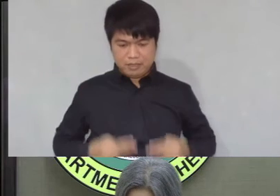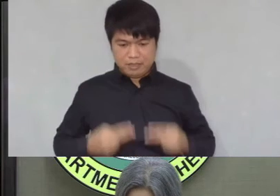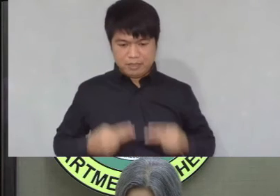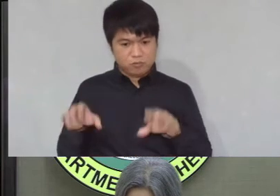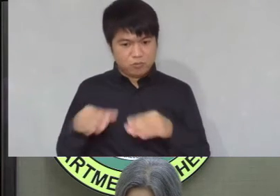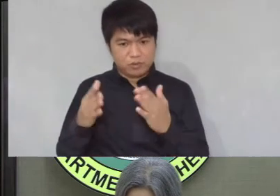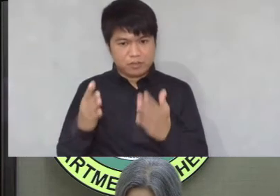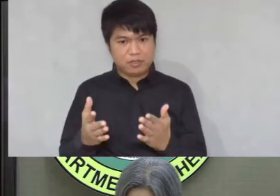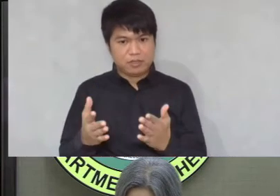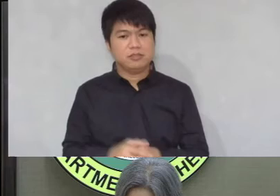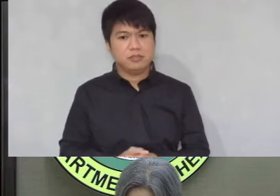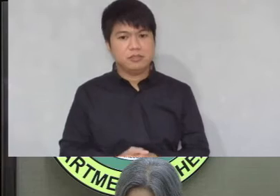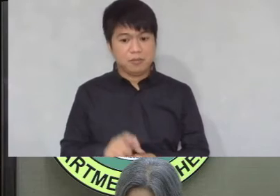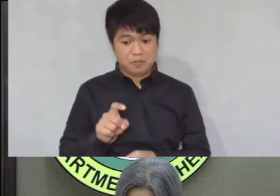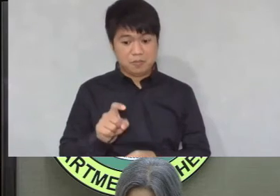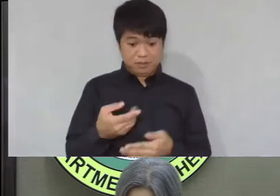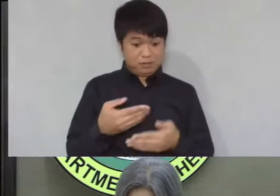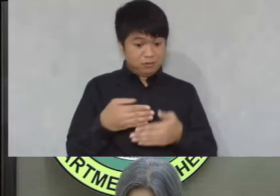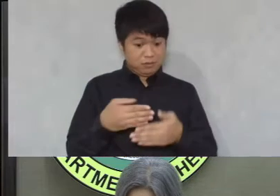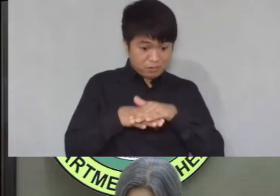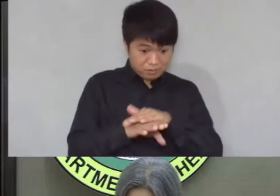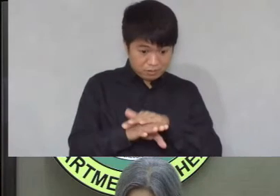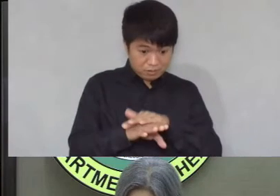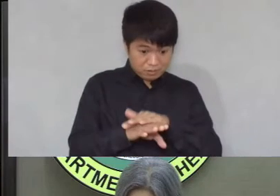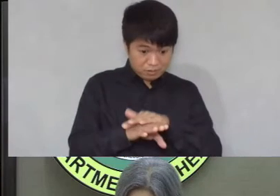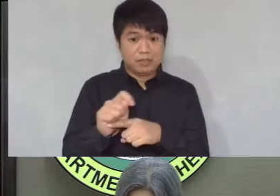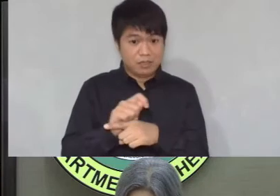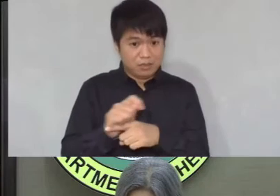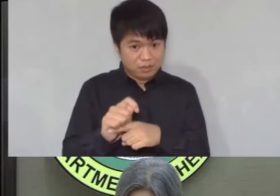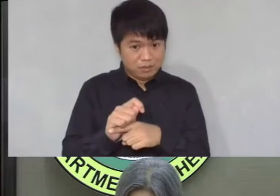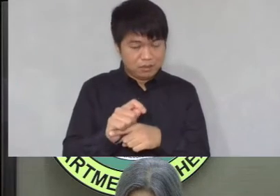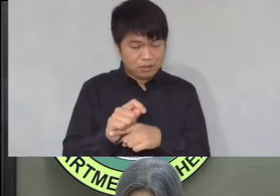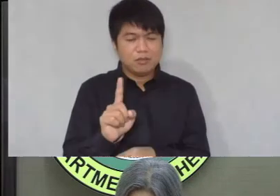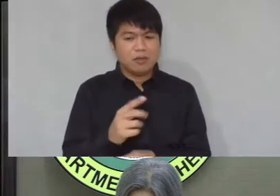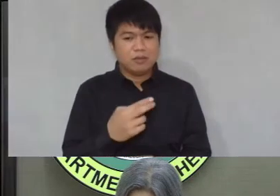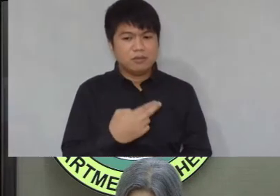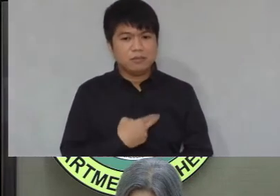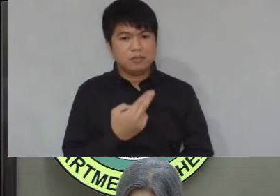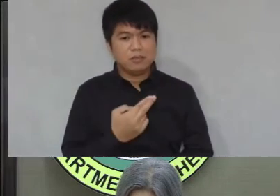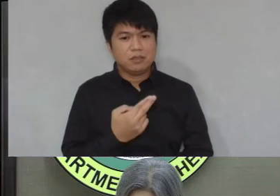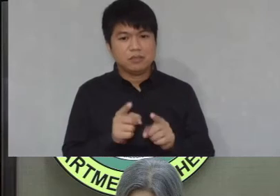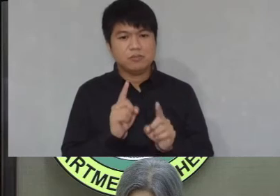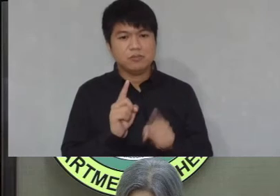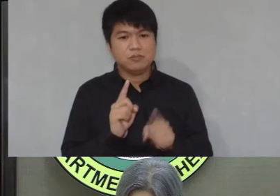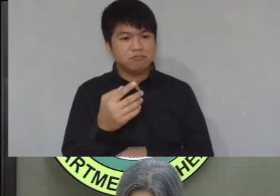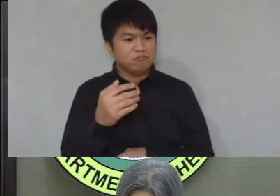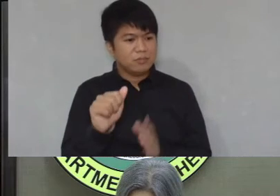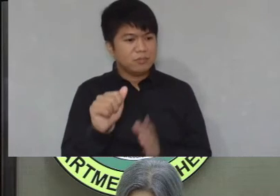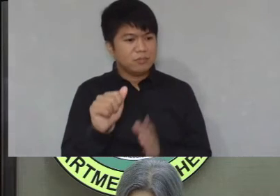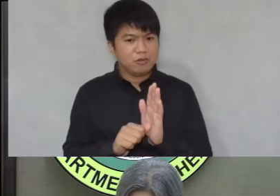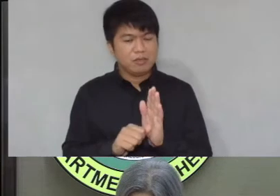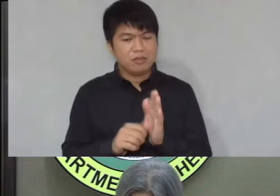Yes. And non-medical personnel should also undergo training. What do you think about that,